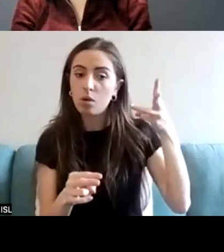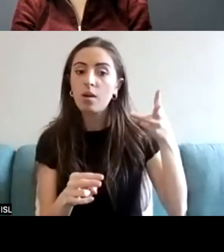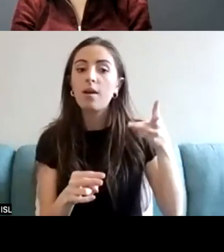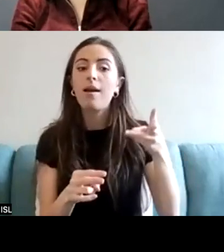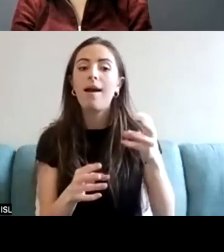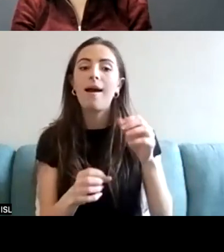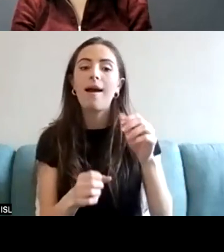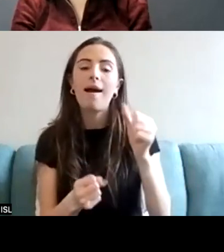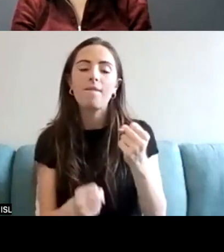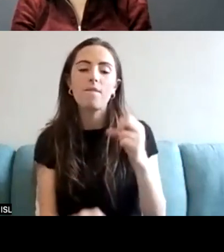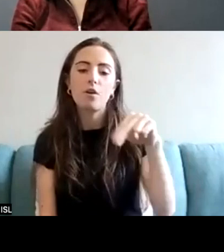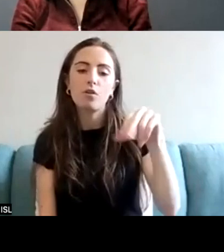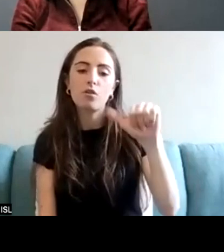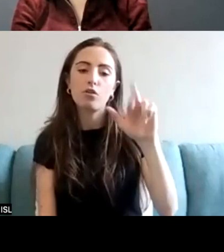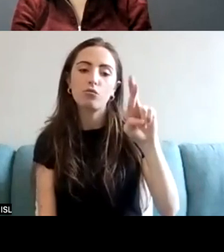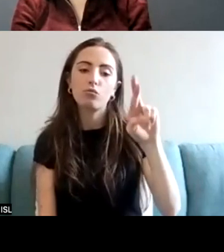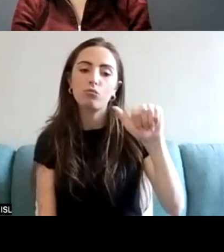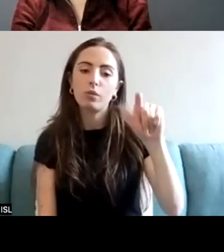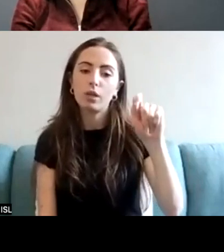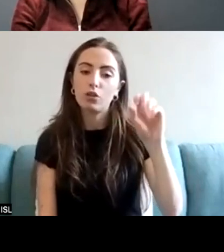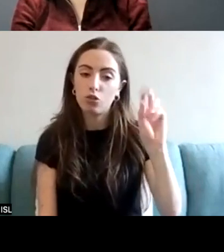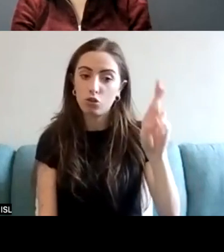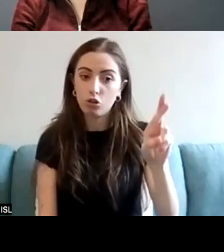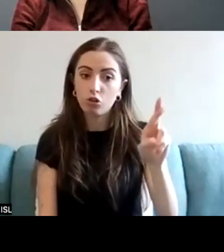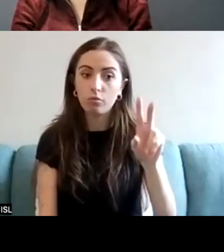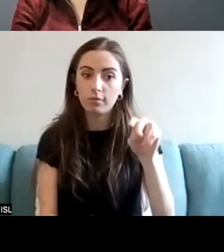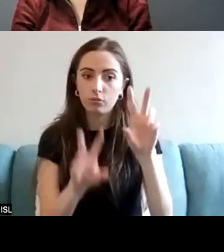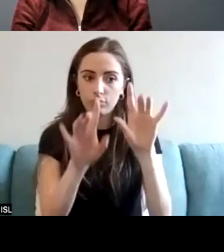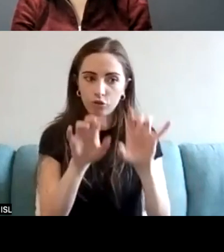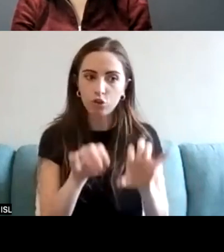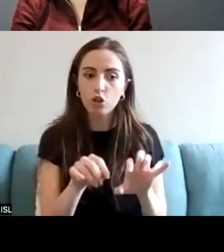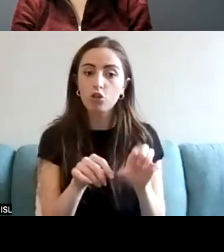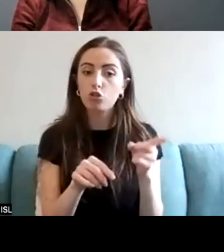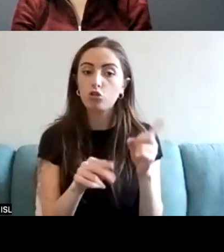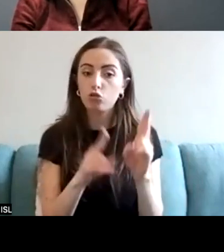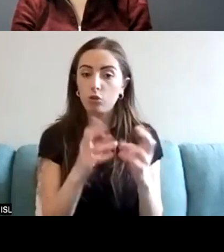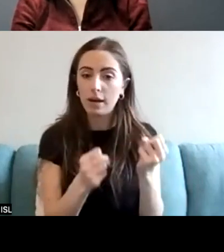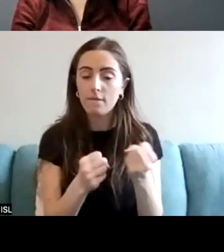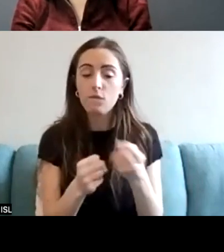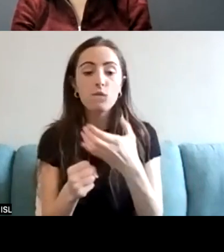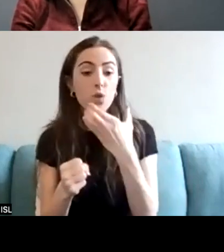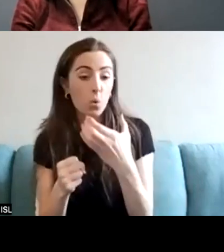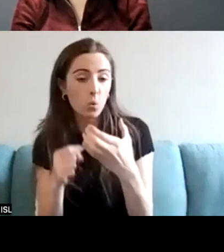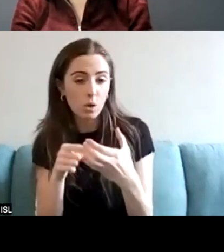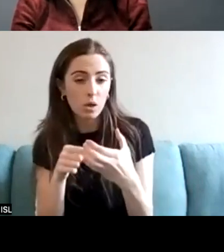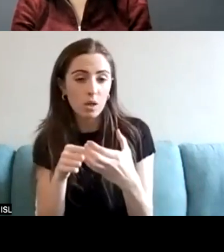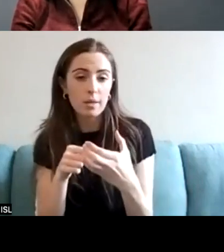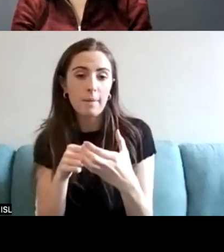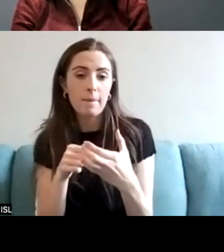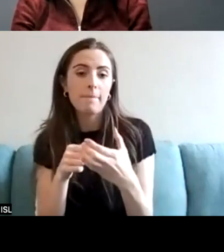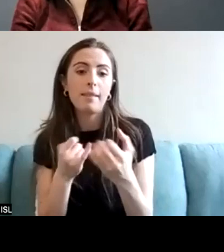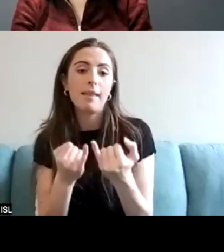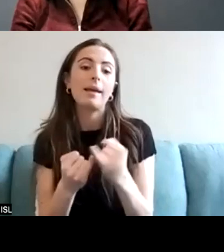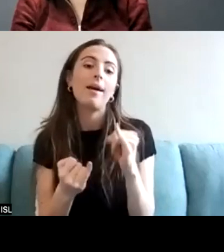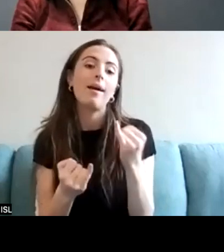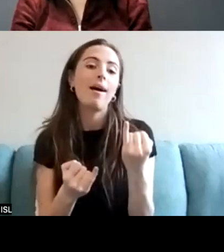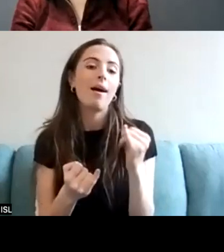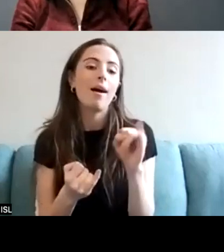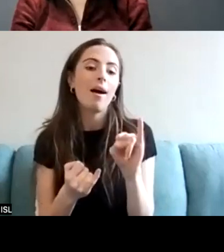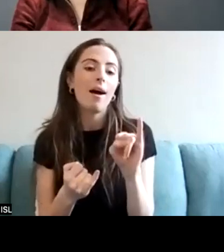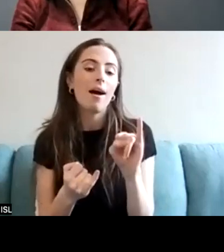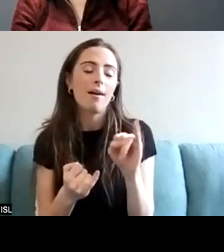that in your start menu and it should be automatically installed. If you're using your phone, on iPhones, it's